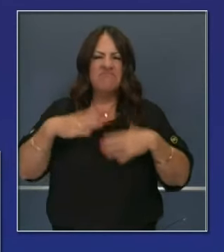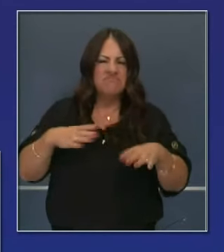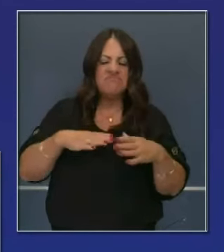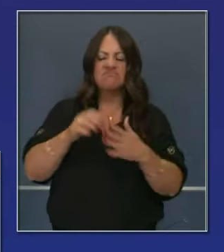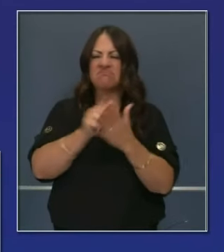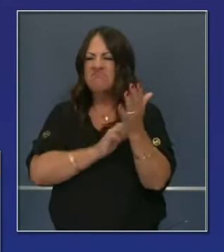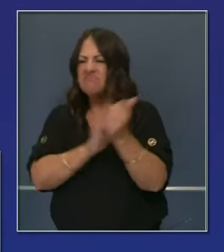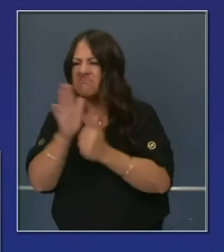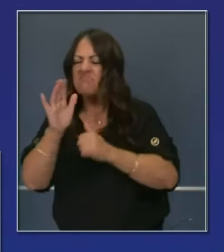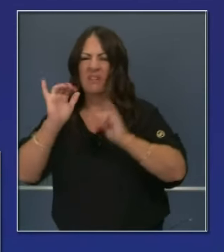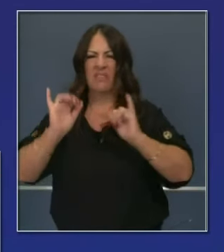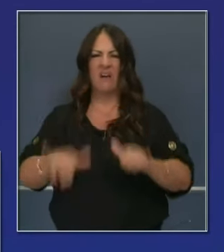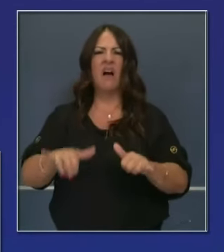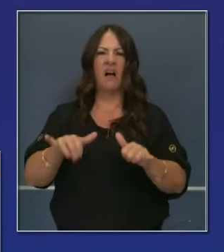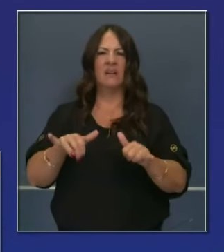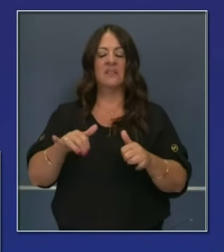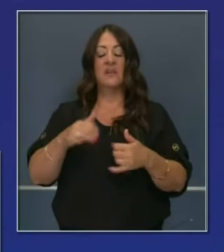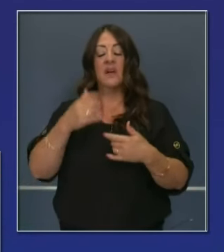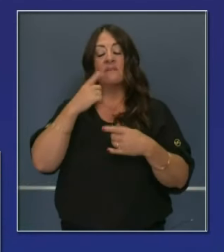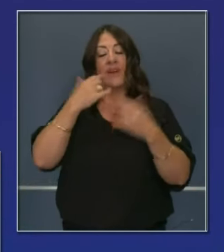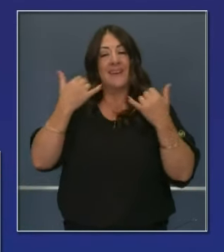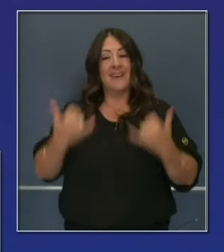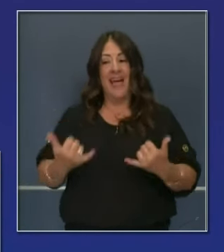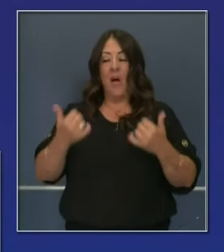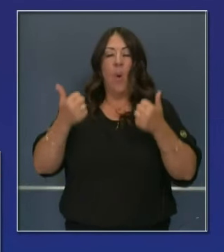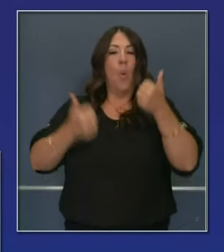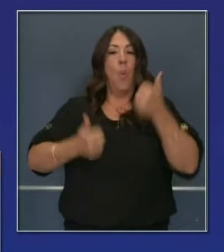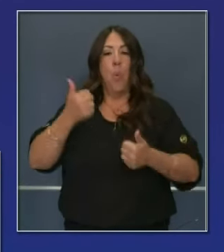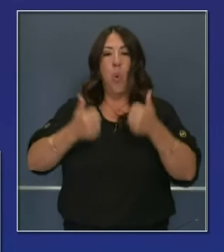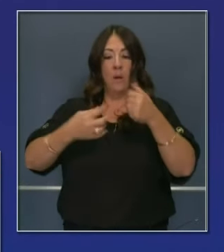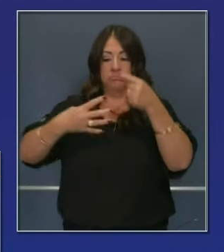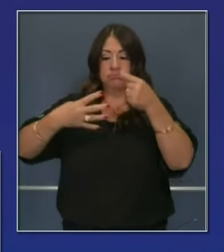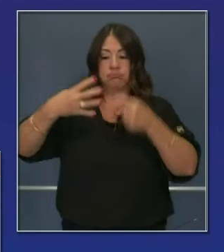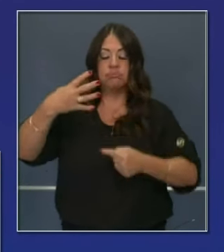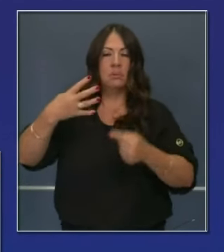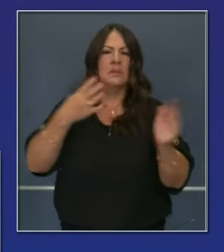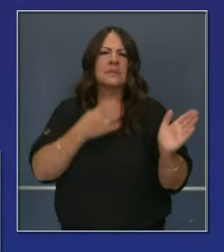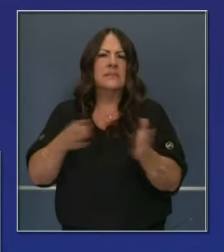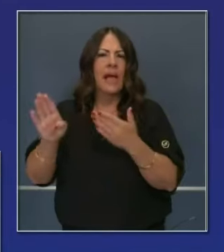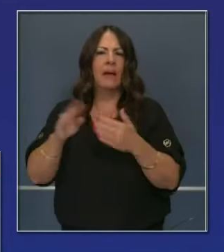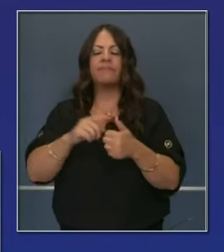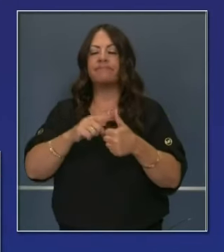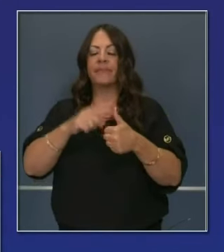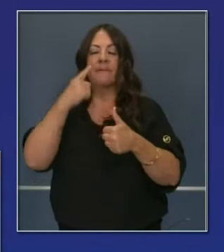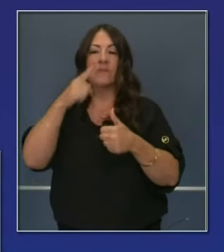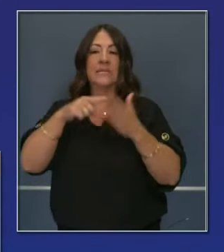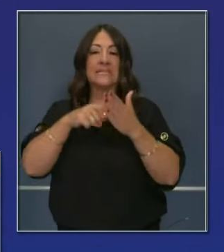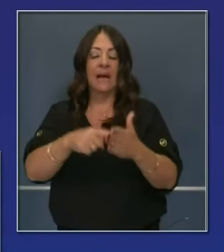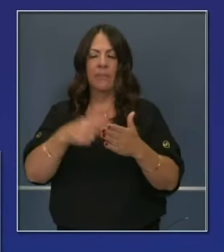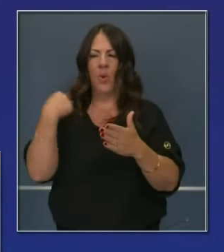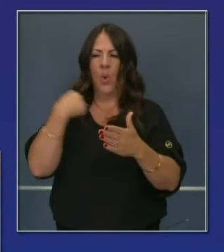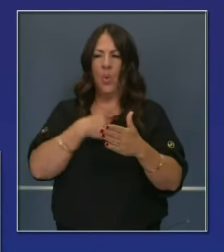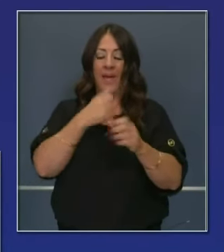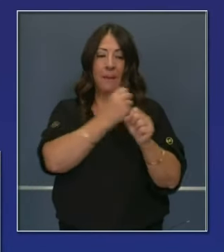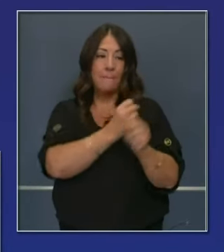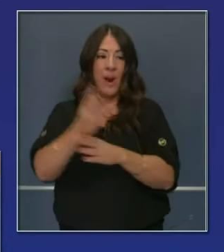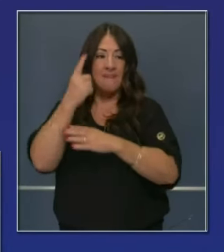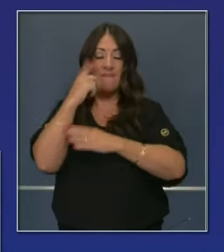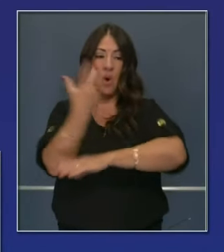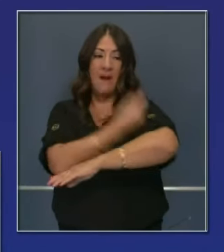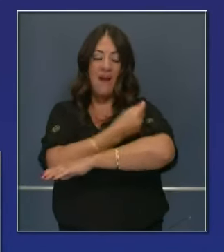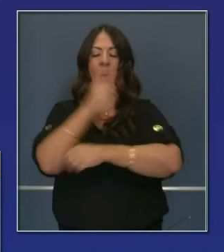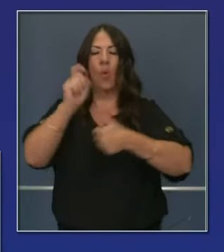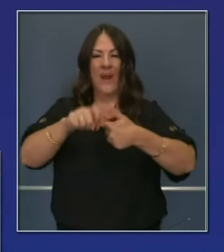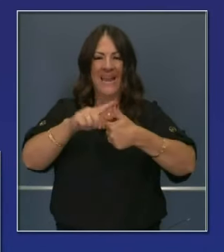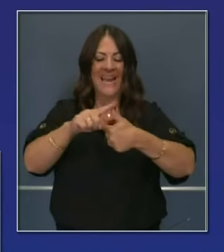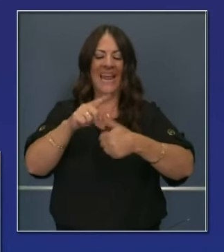distribution. Right now, that supply needs include needles and syringes, alcohol, pads,